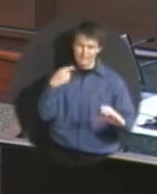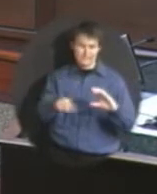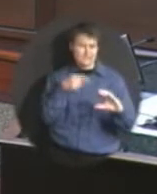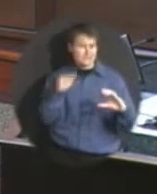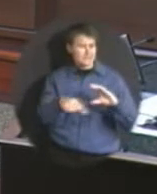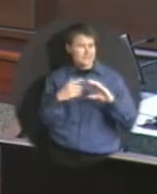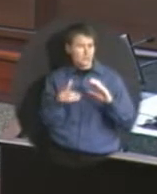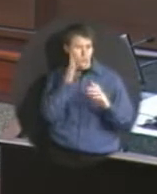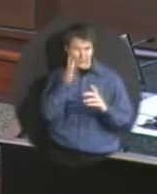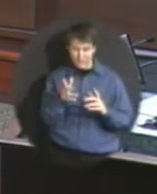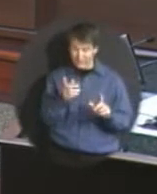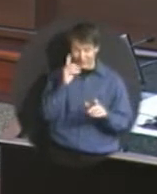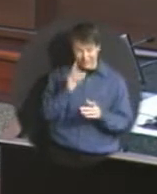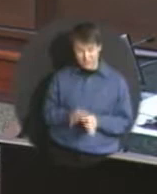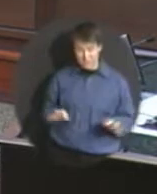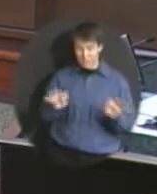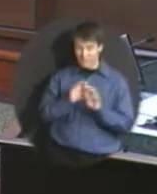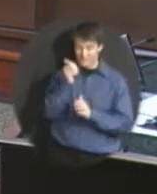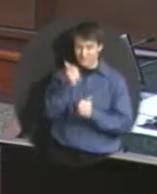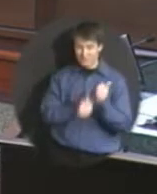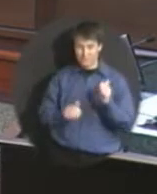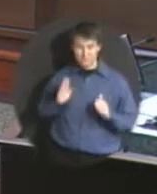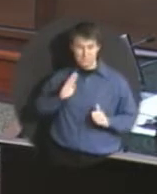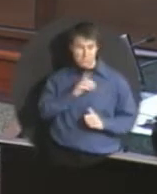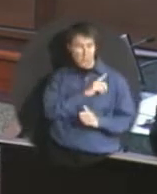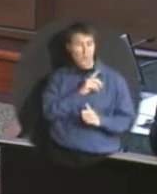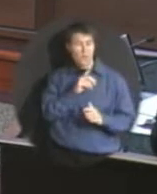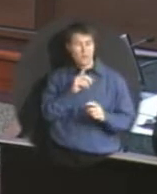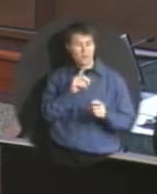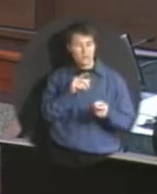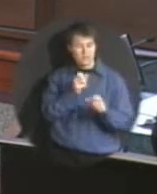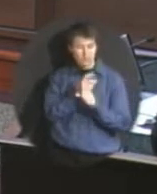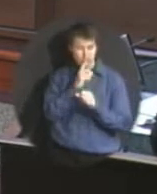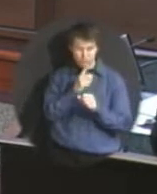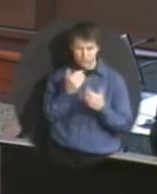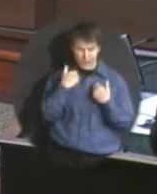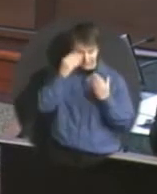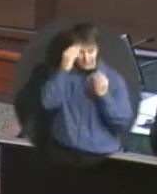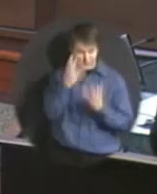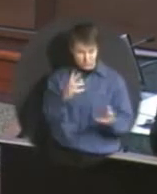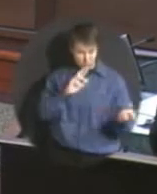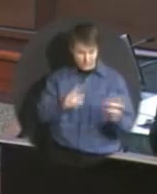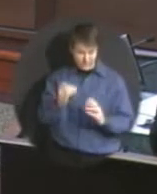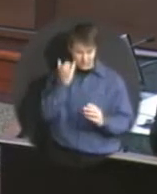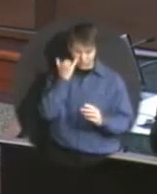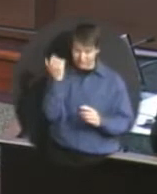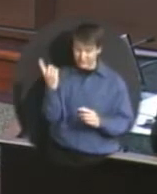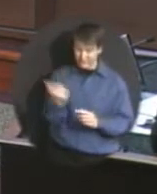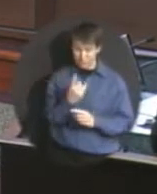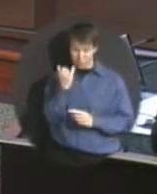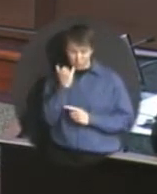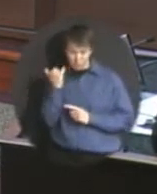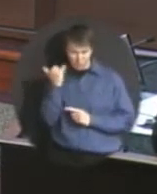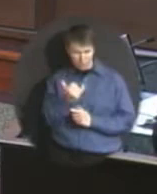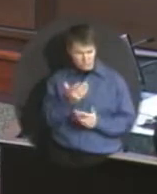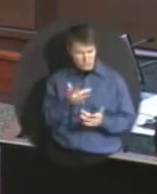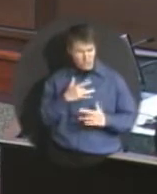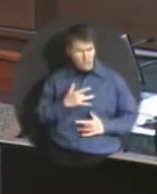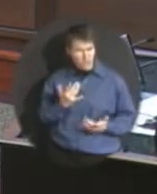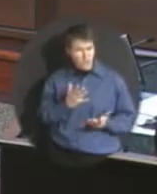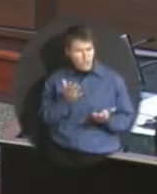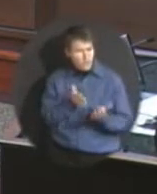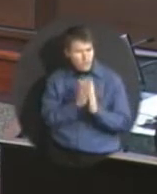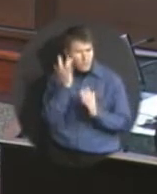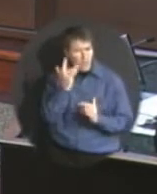would be important for every board member to have this information ready at hand, so if we had a question, we could respond to that. And so